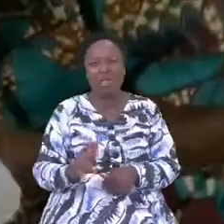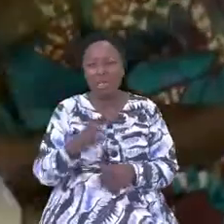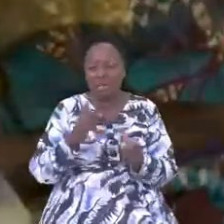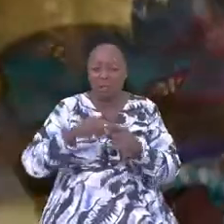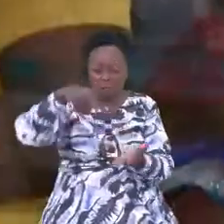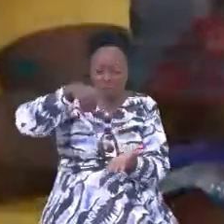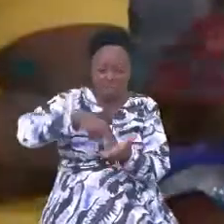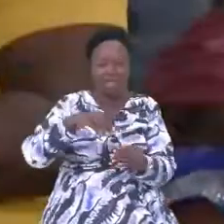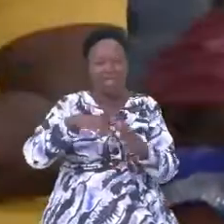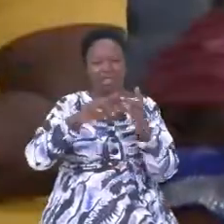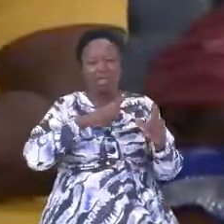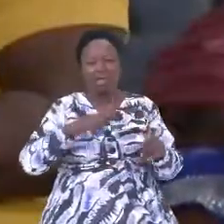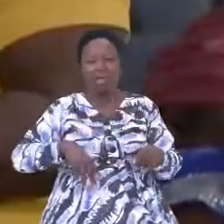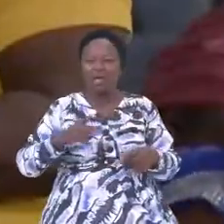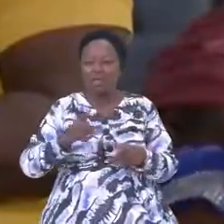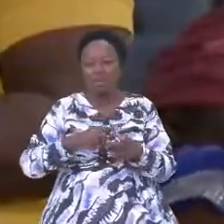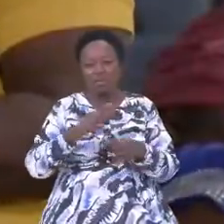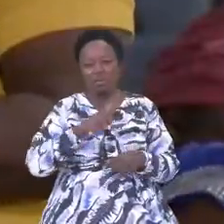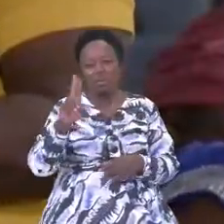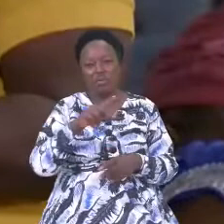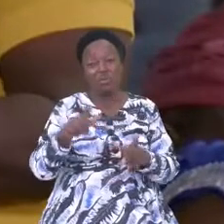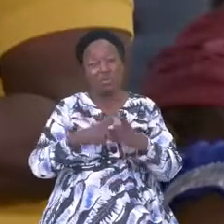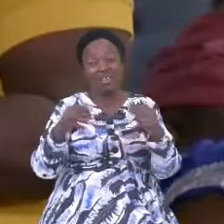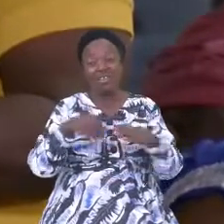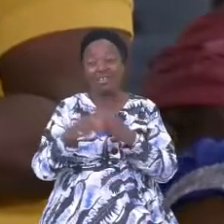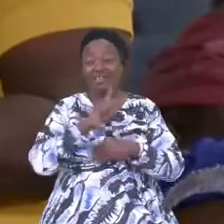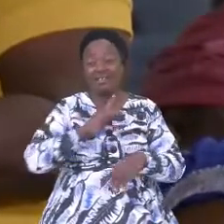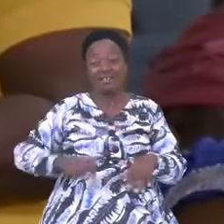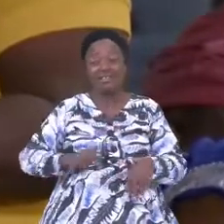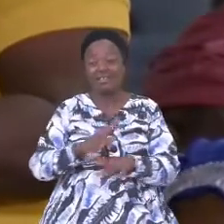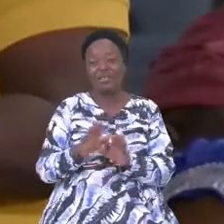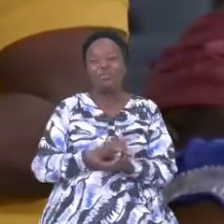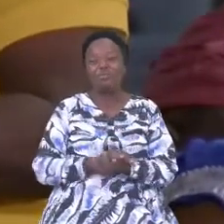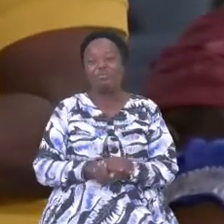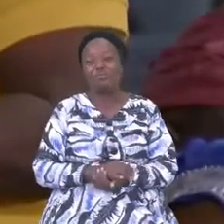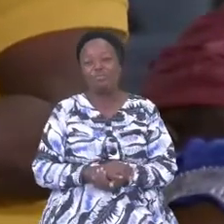woman, a blessed boy, a blessed girl.